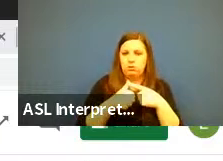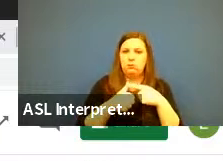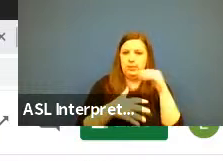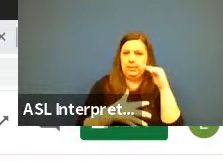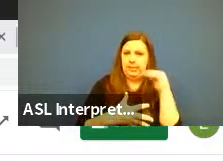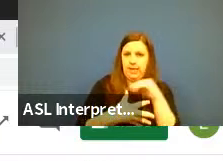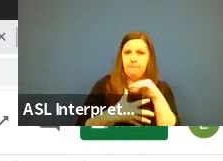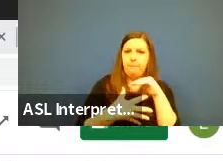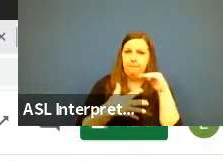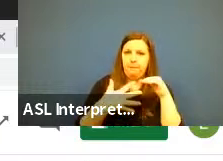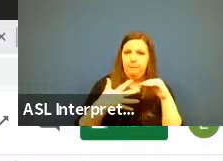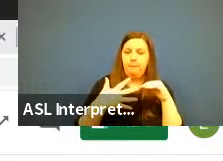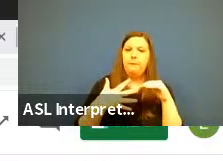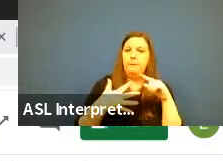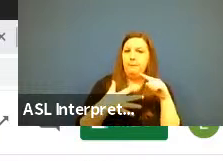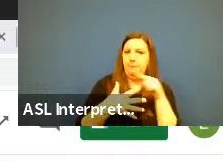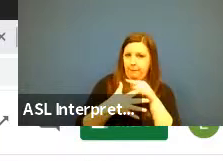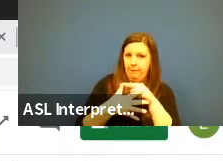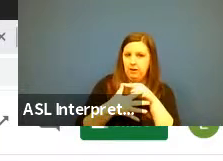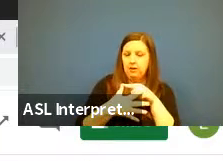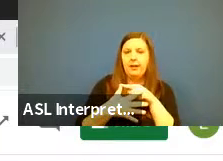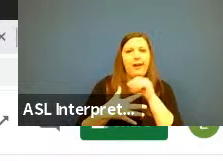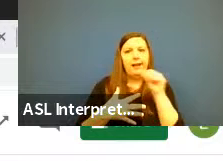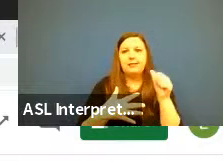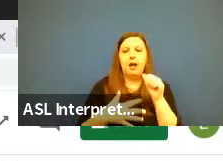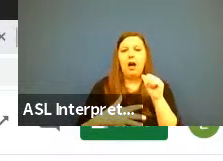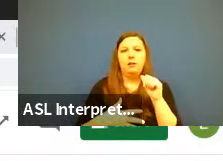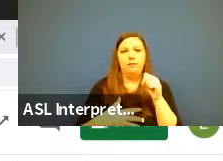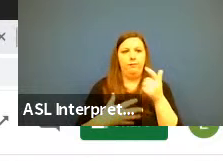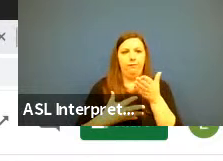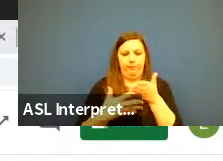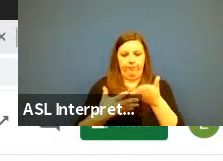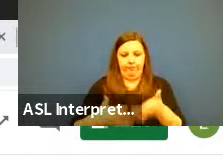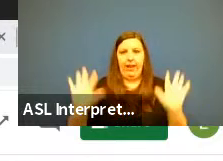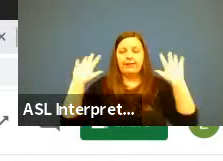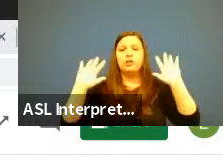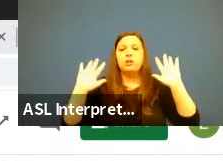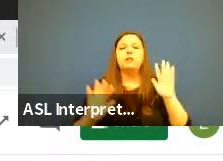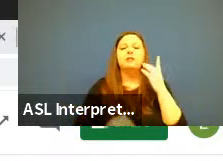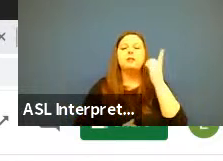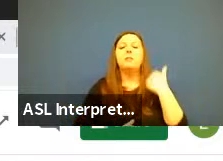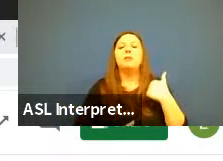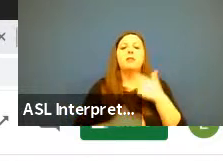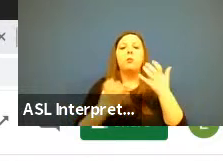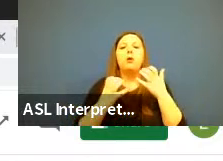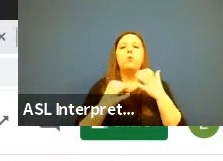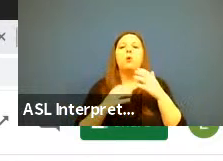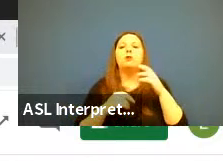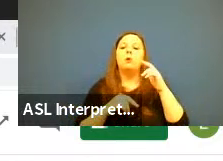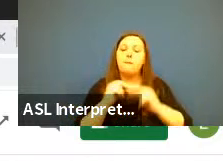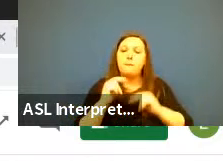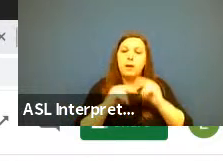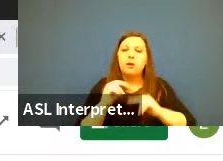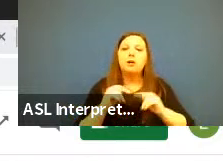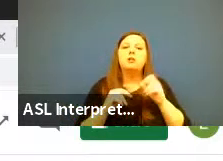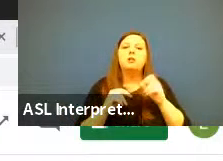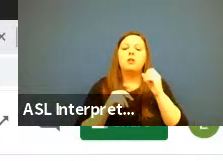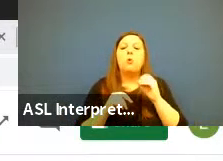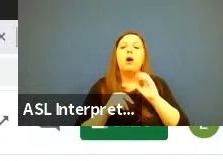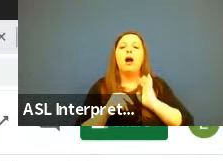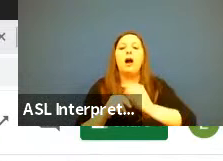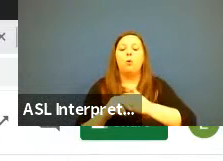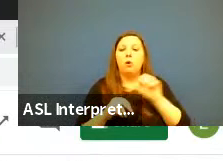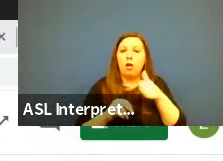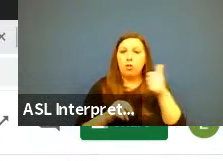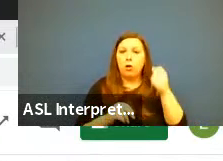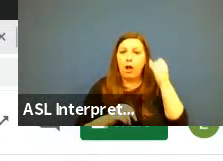This is something that we want to build. And so we can easily layer all of these other ideas that we want to have as we go throughout the year, but we just